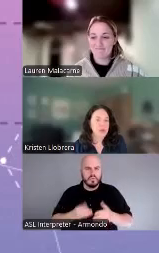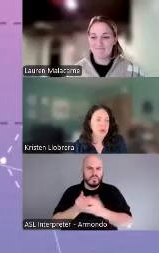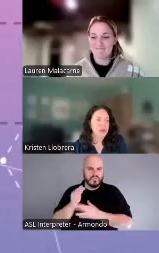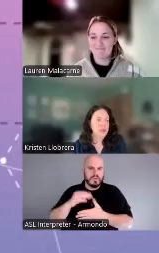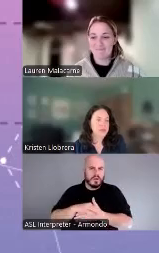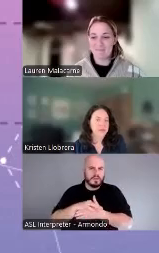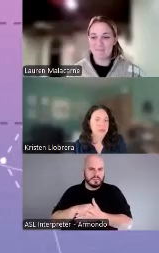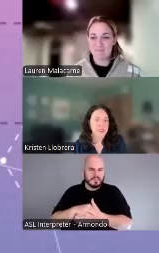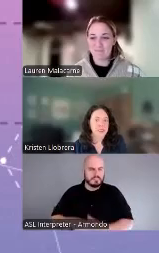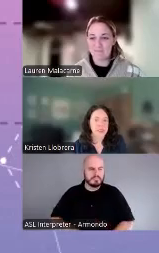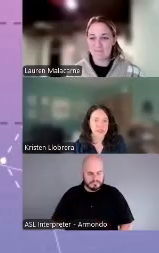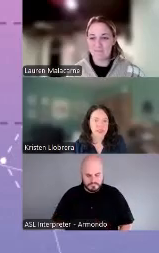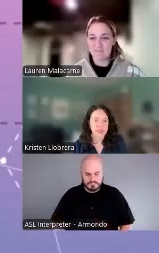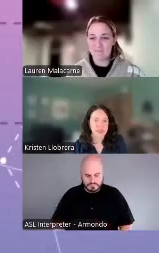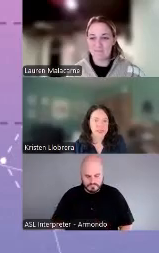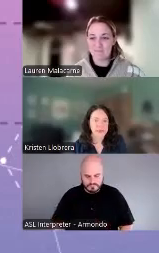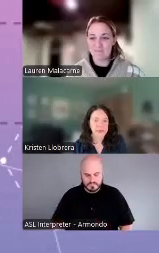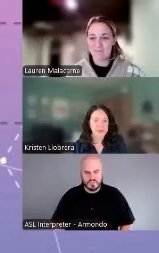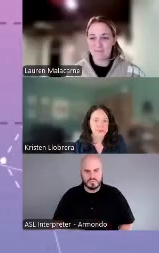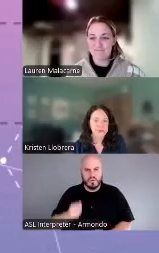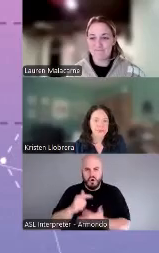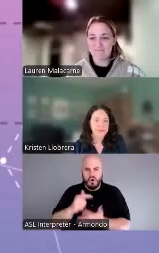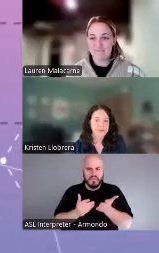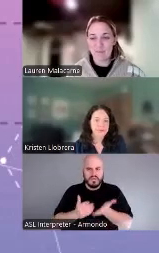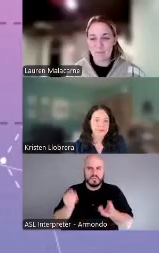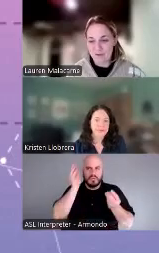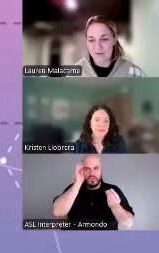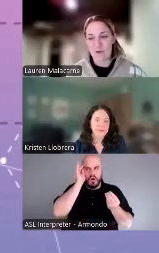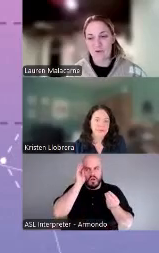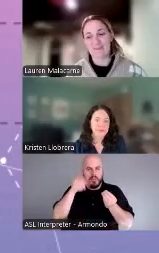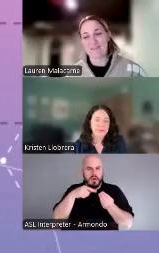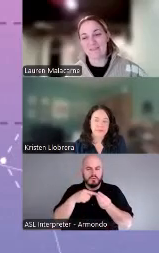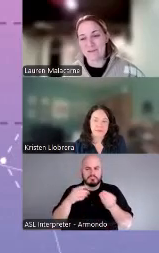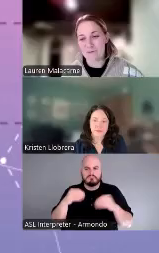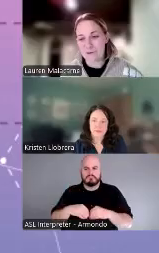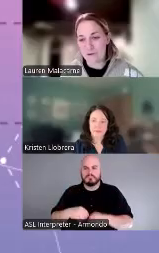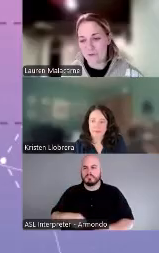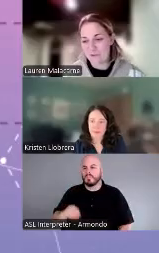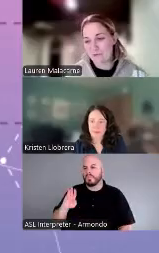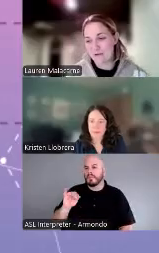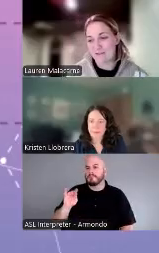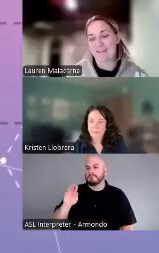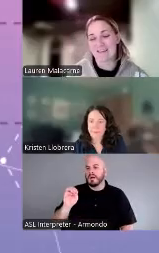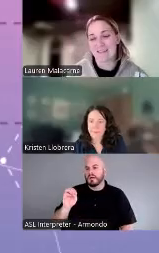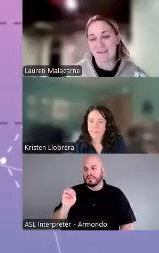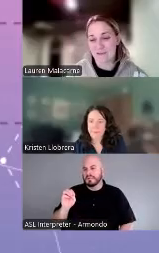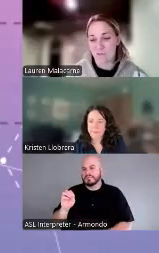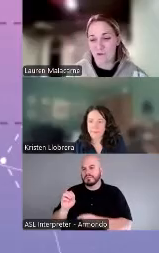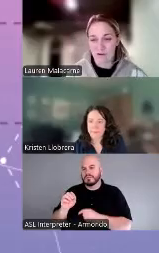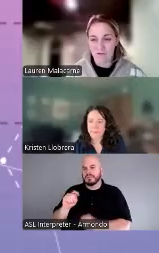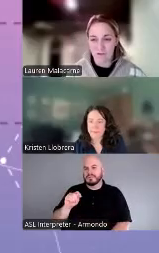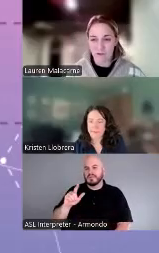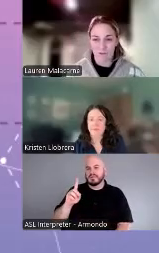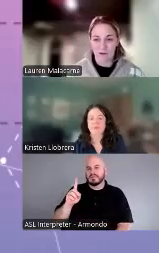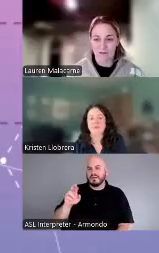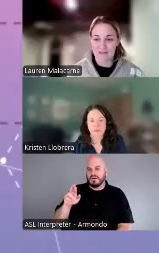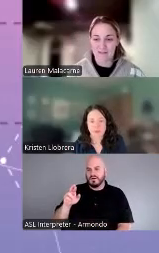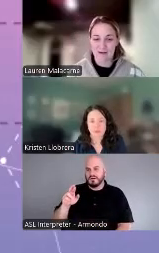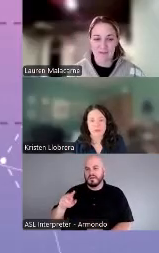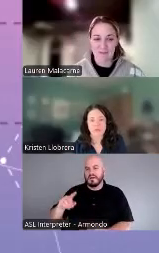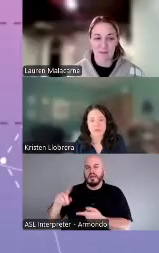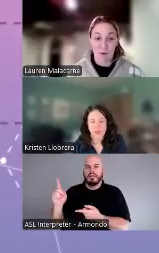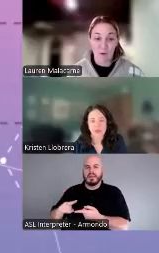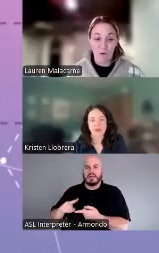So those were all considerations. And Bonnie's comment is, too long did not read, less is more. And for sure,